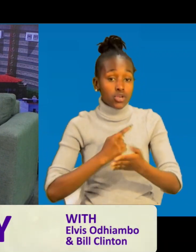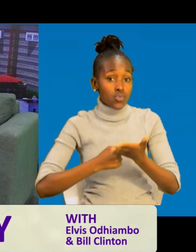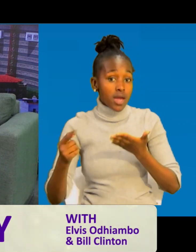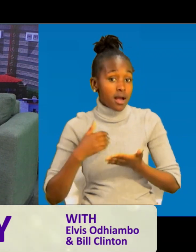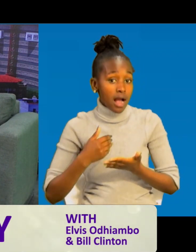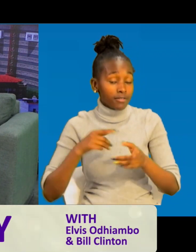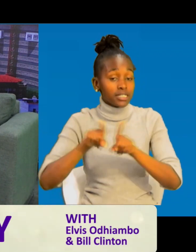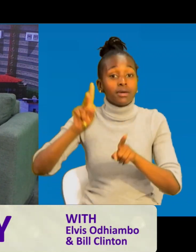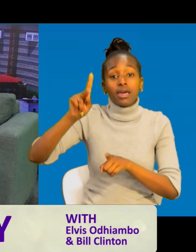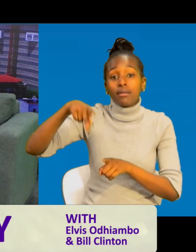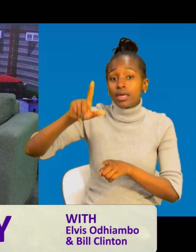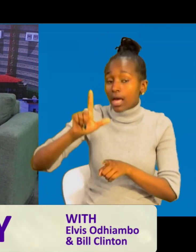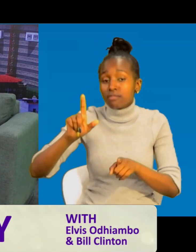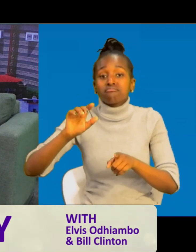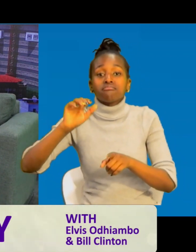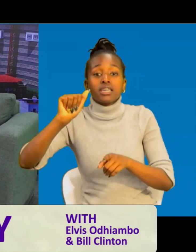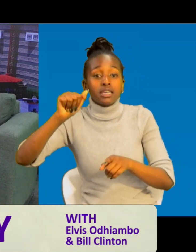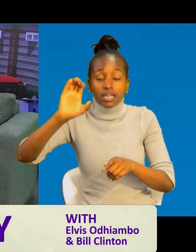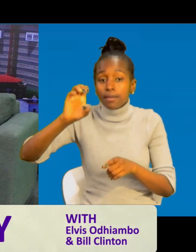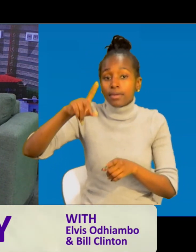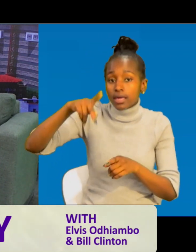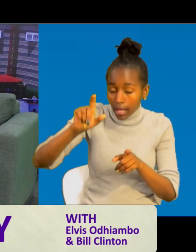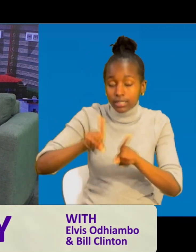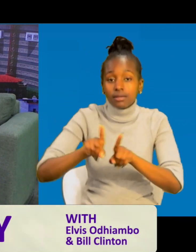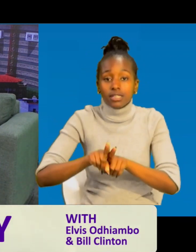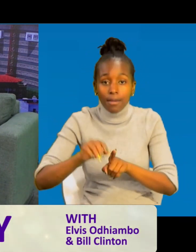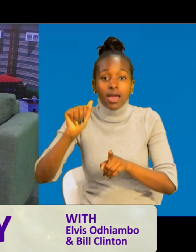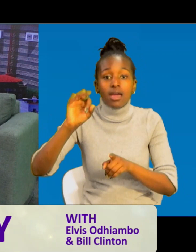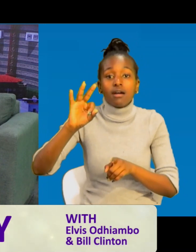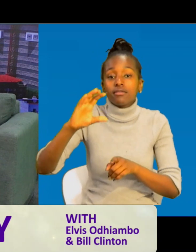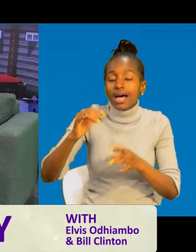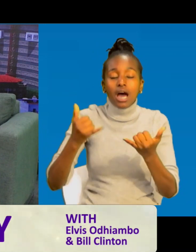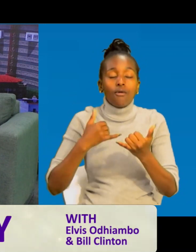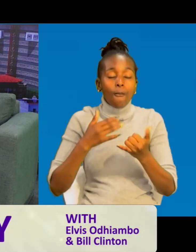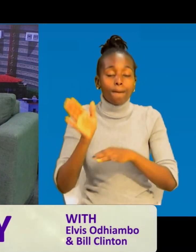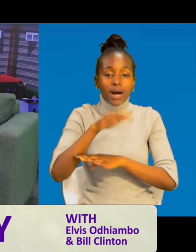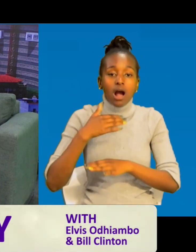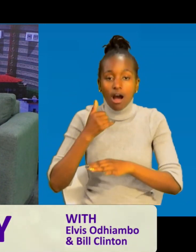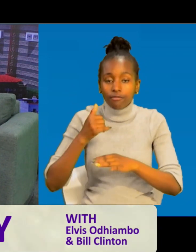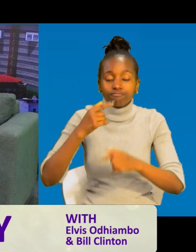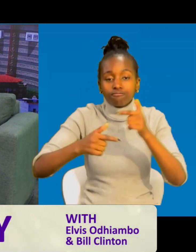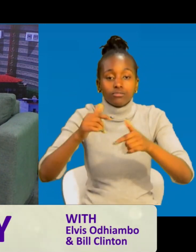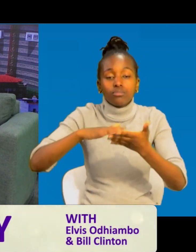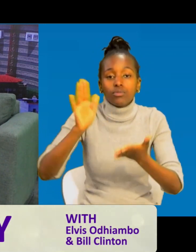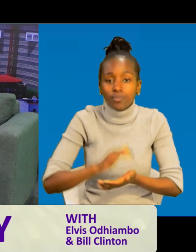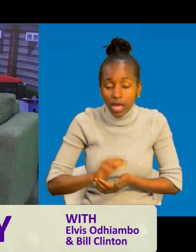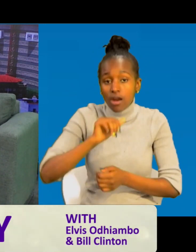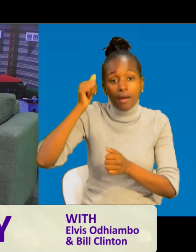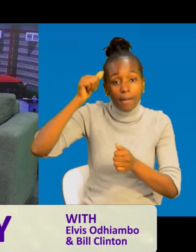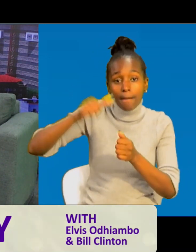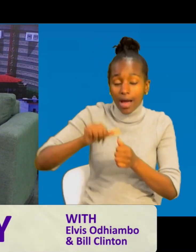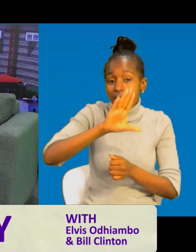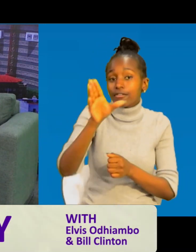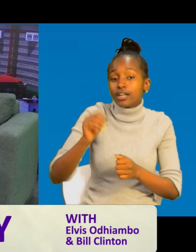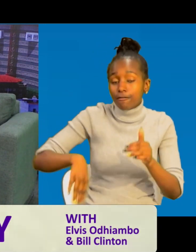KPL actions, EPL actions as well. We are back for more football action. Remember, the African Football League also plays its final